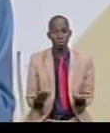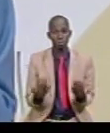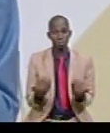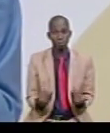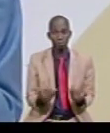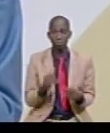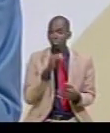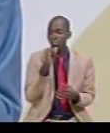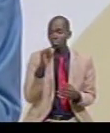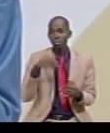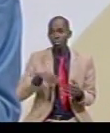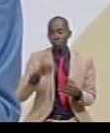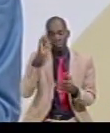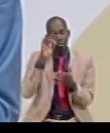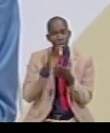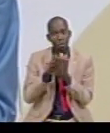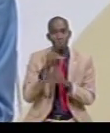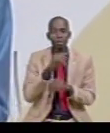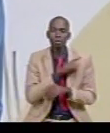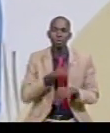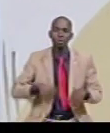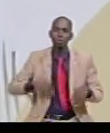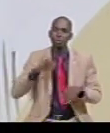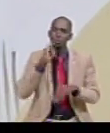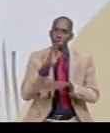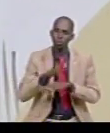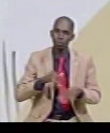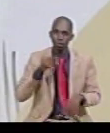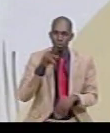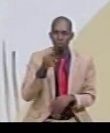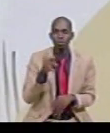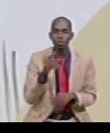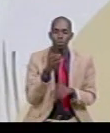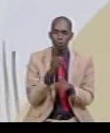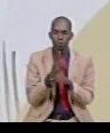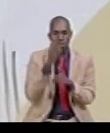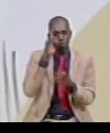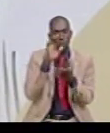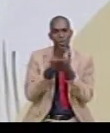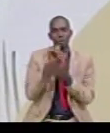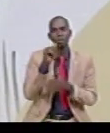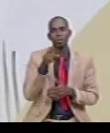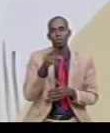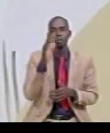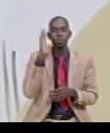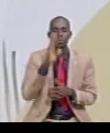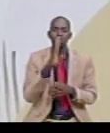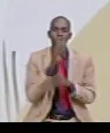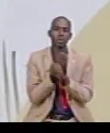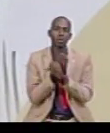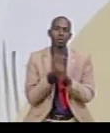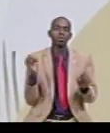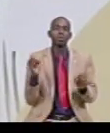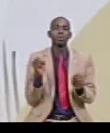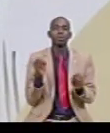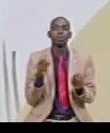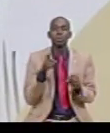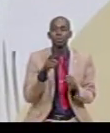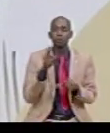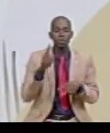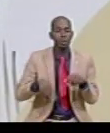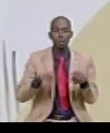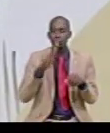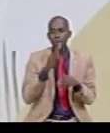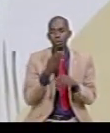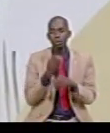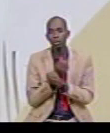calling you to a life of redemption and salvation. Believe, and you will be saved. You cannot be saved by your own good works. It's not of works,